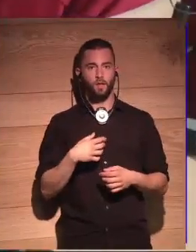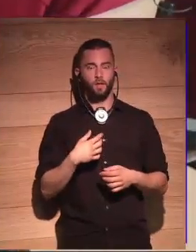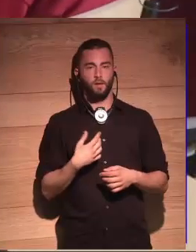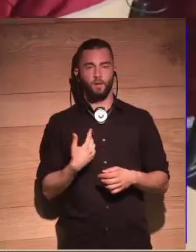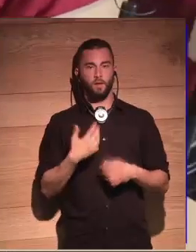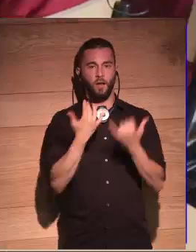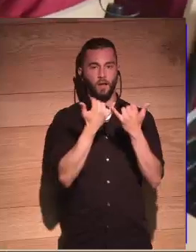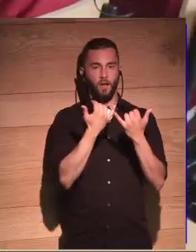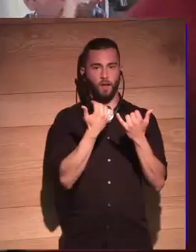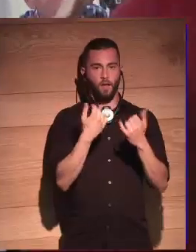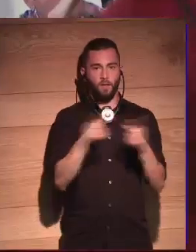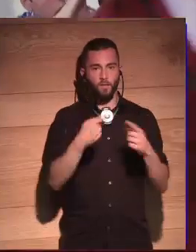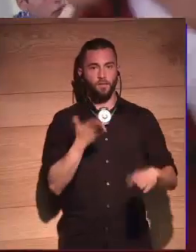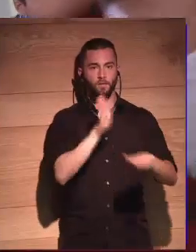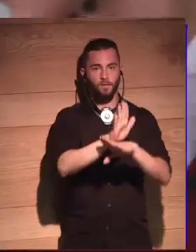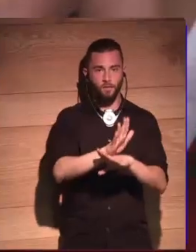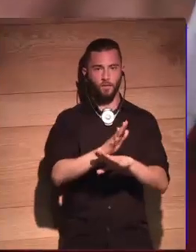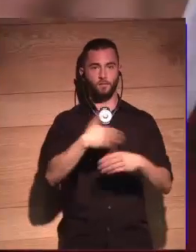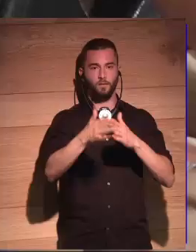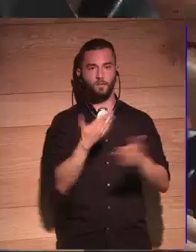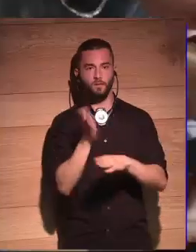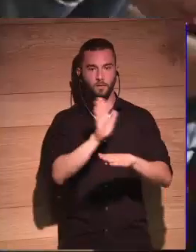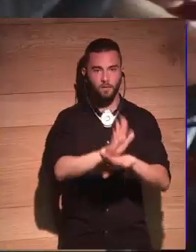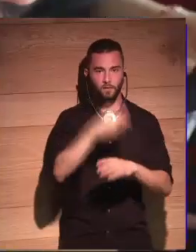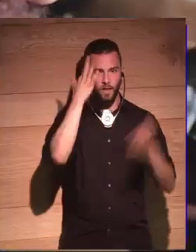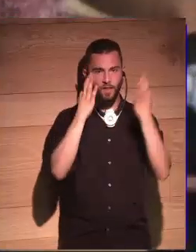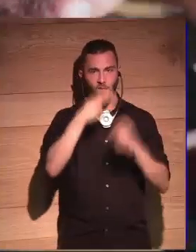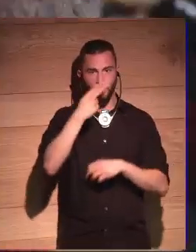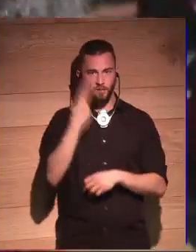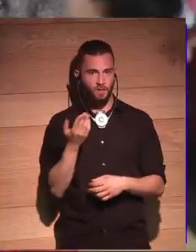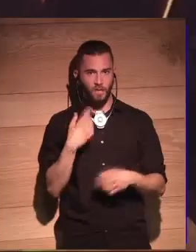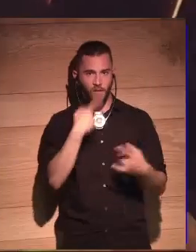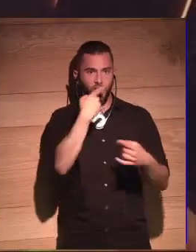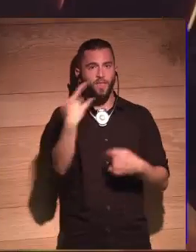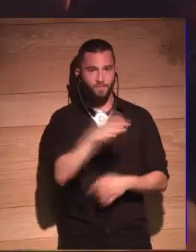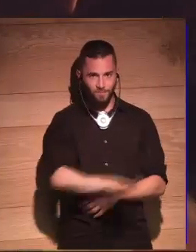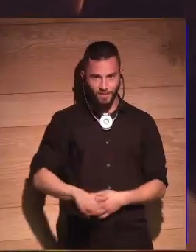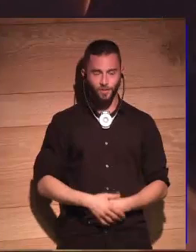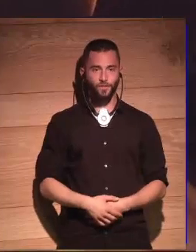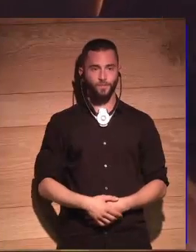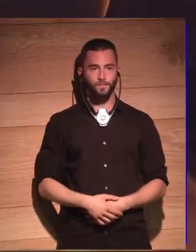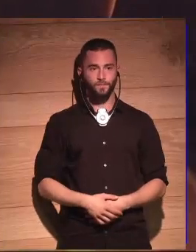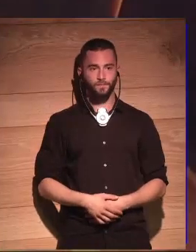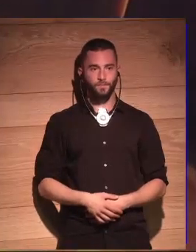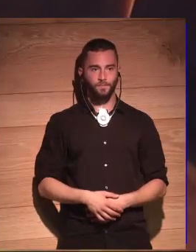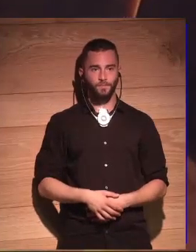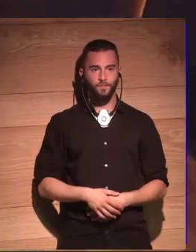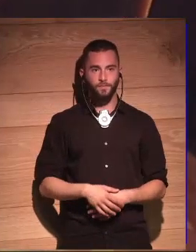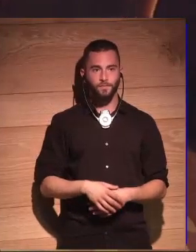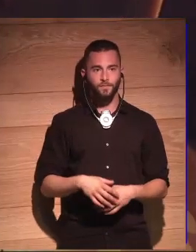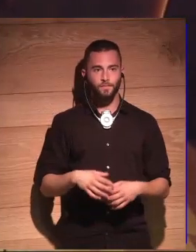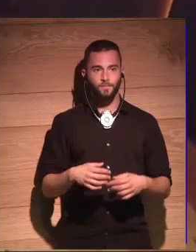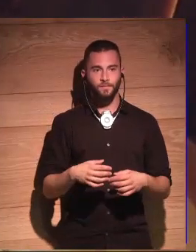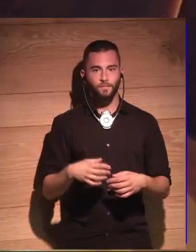we introduce the music work. We give them details that might be attractive to children. For